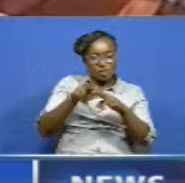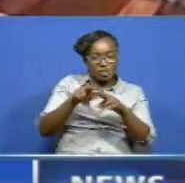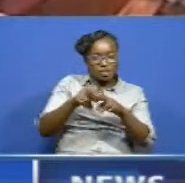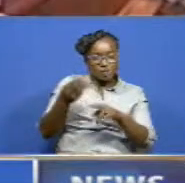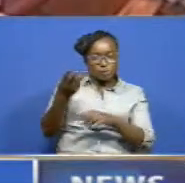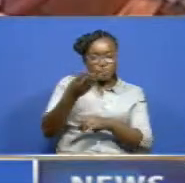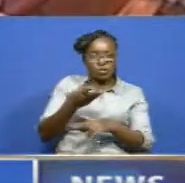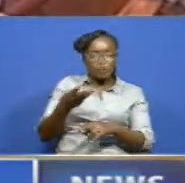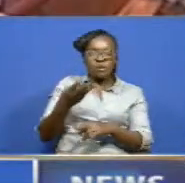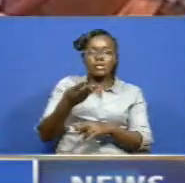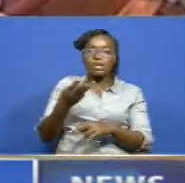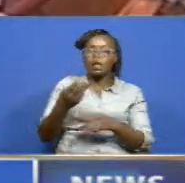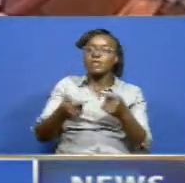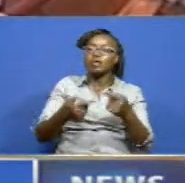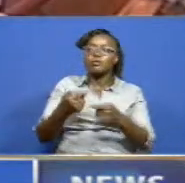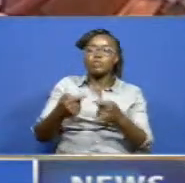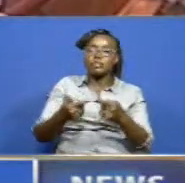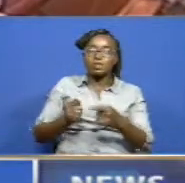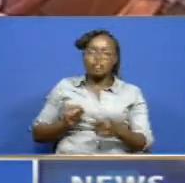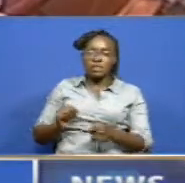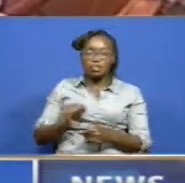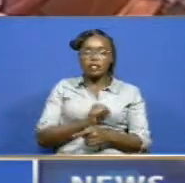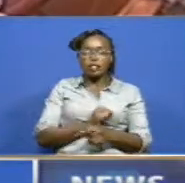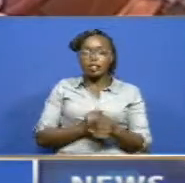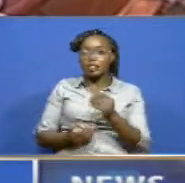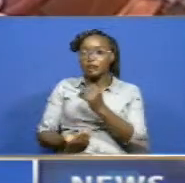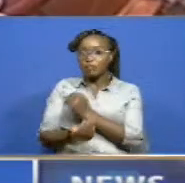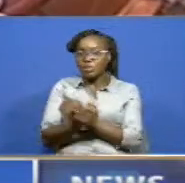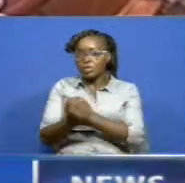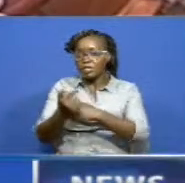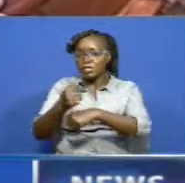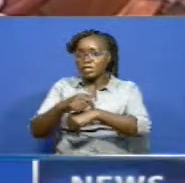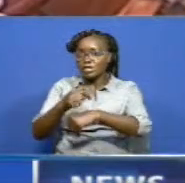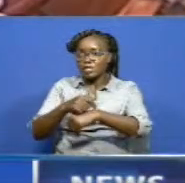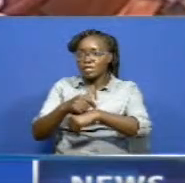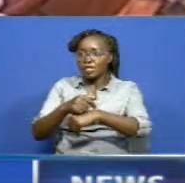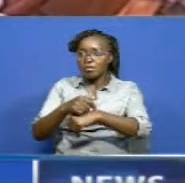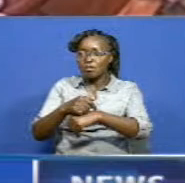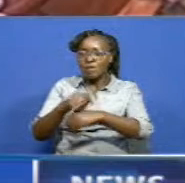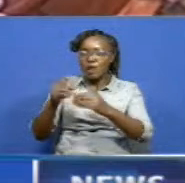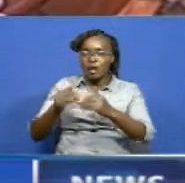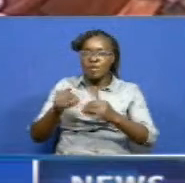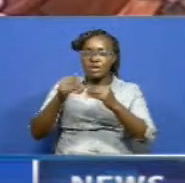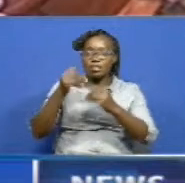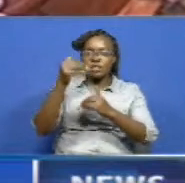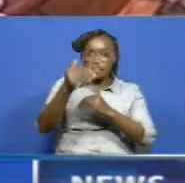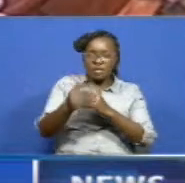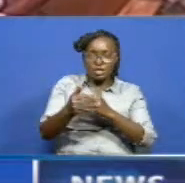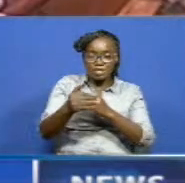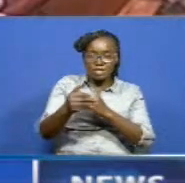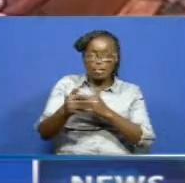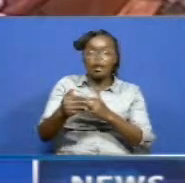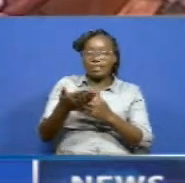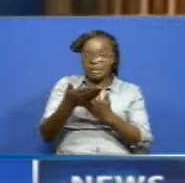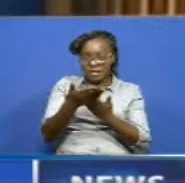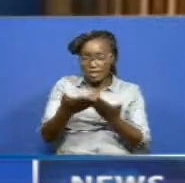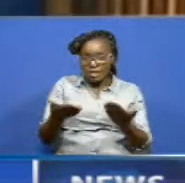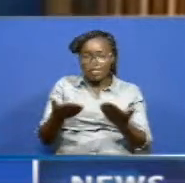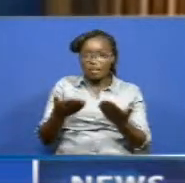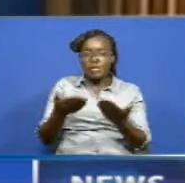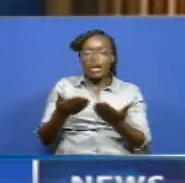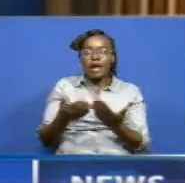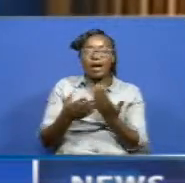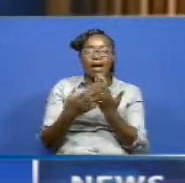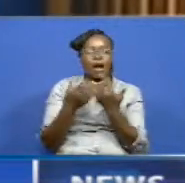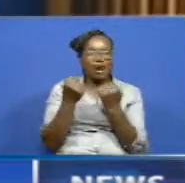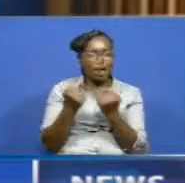Wednesday. The proceedings in the Senate during the morning session were, however, adjourned as legislators pushed to get a hard